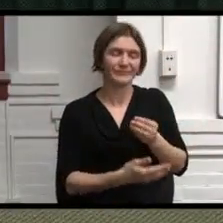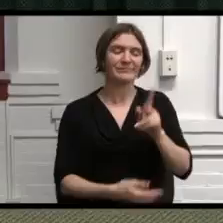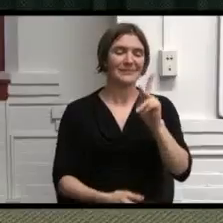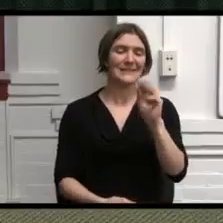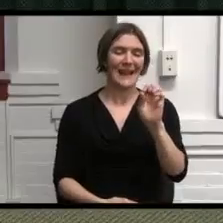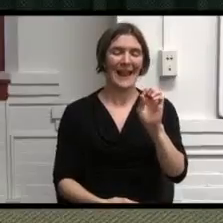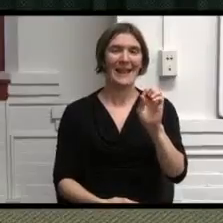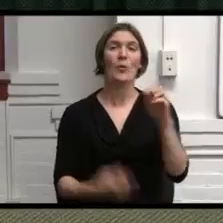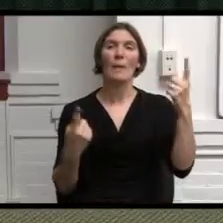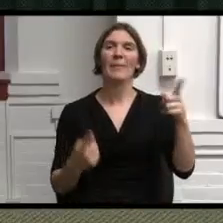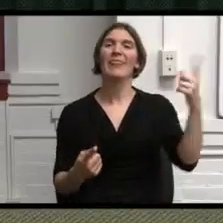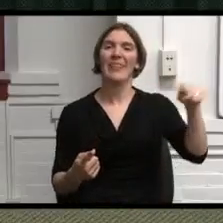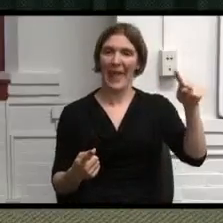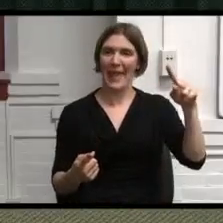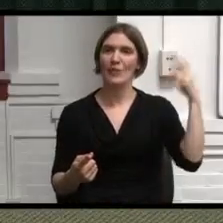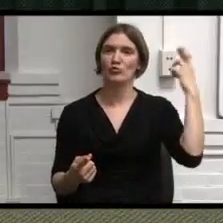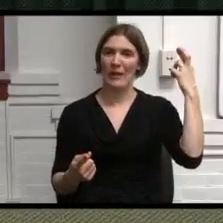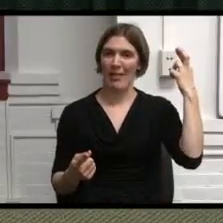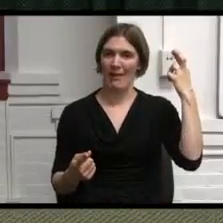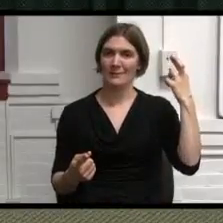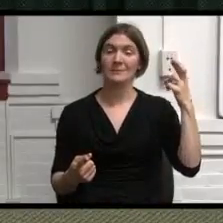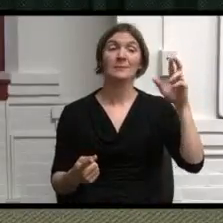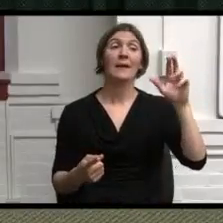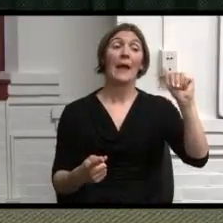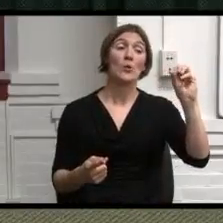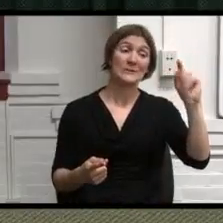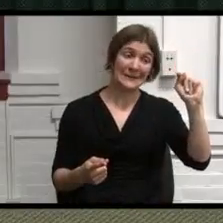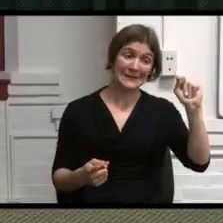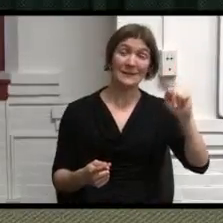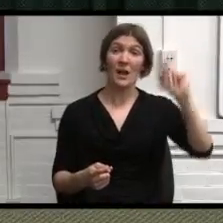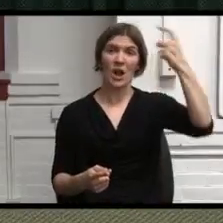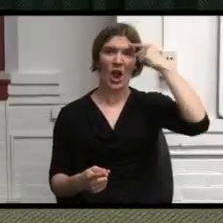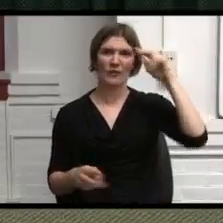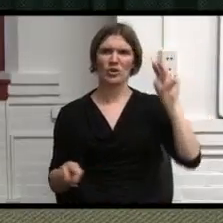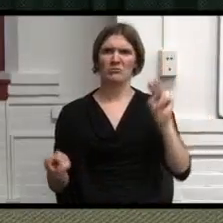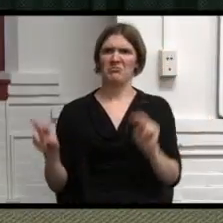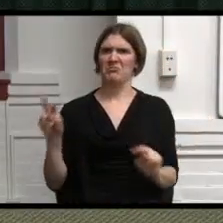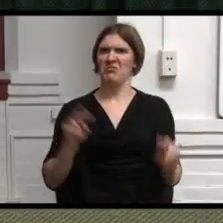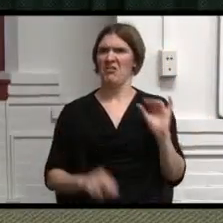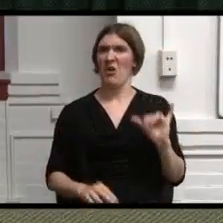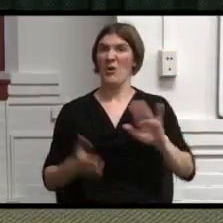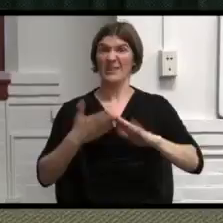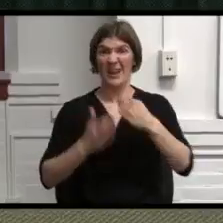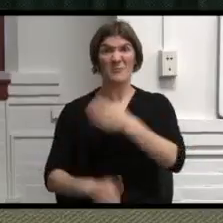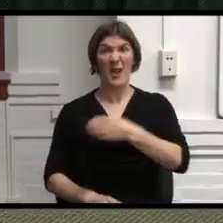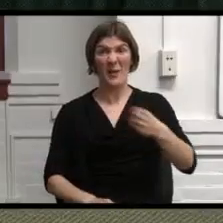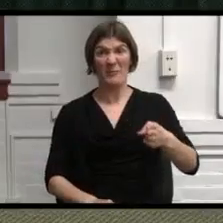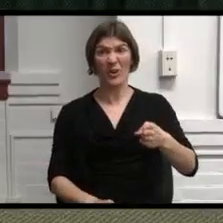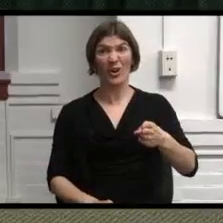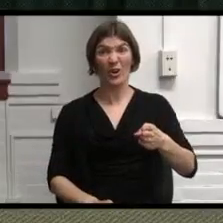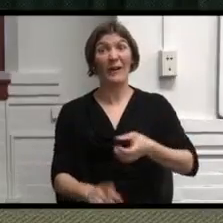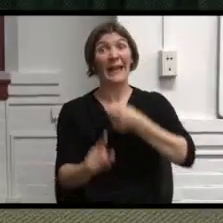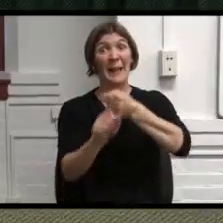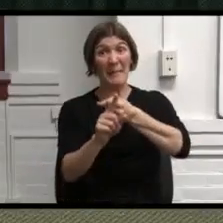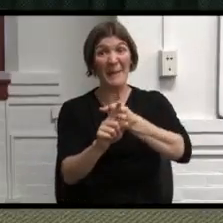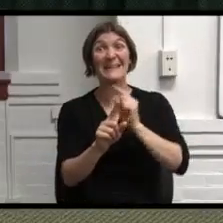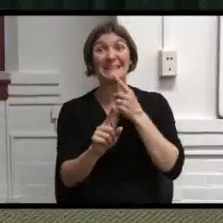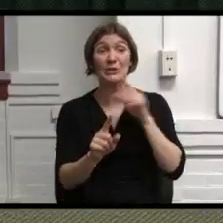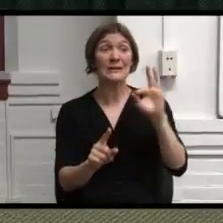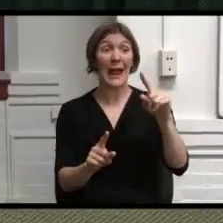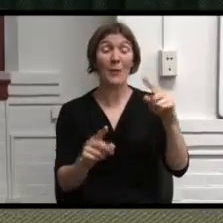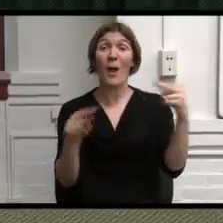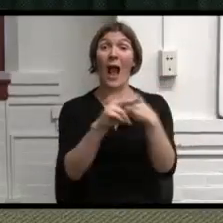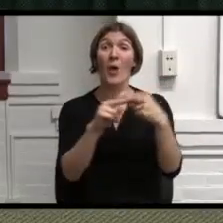there was a recognition from both the Agency of Transportation and the governor that, you know, the town of Brattleboro was impacted because the Right. bridge